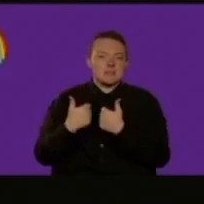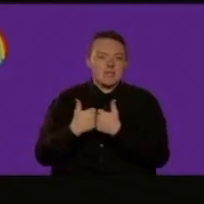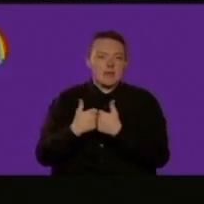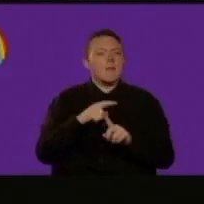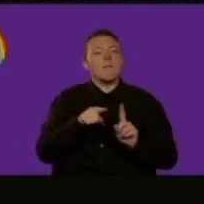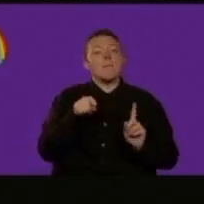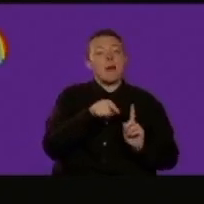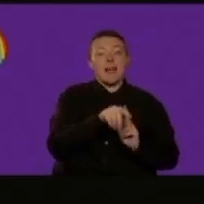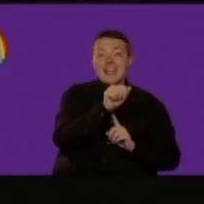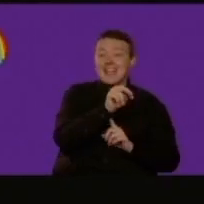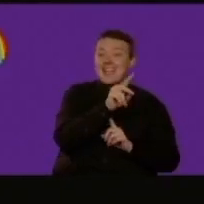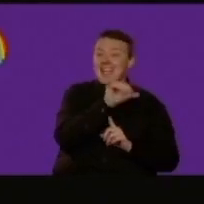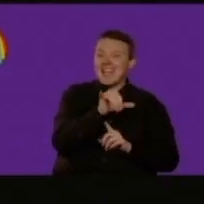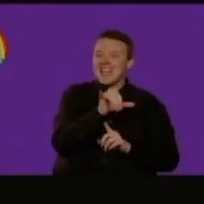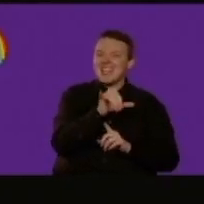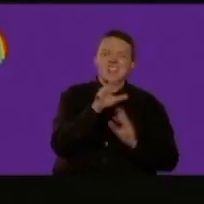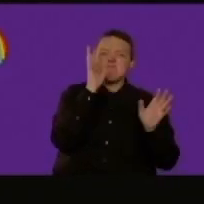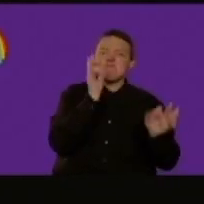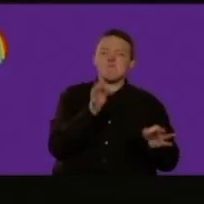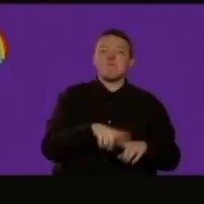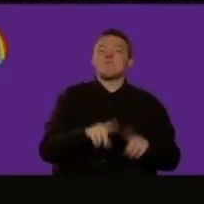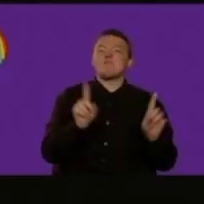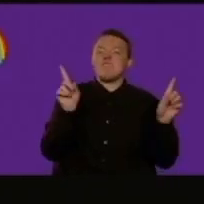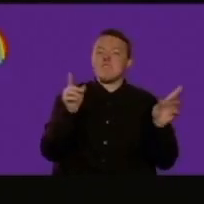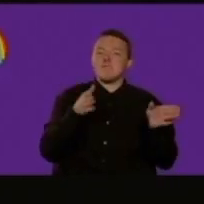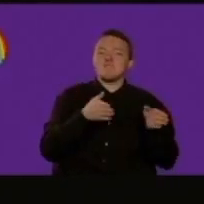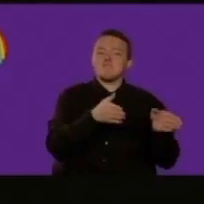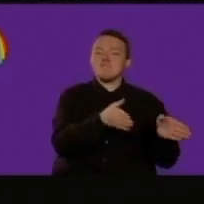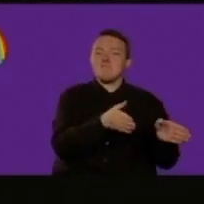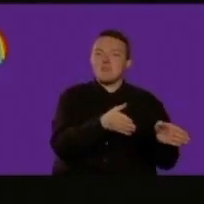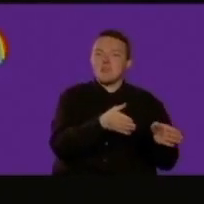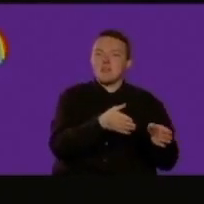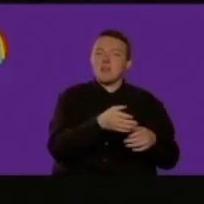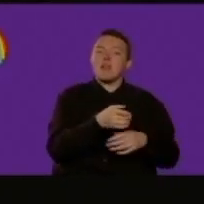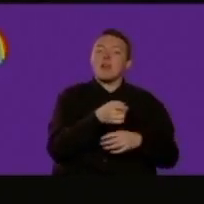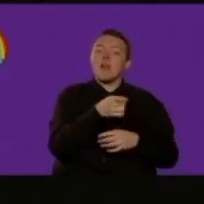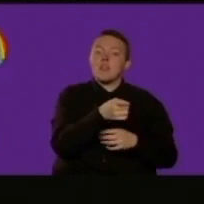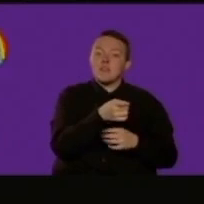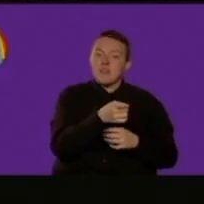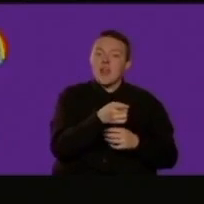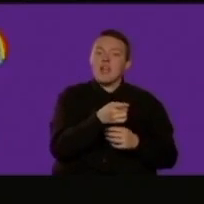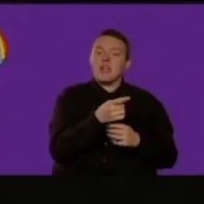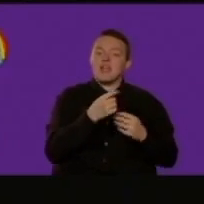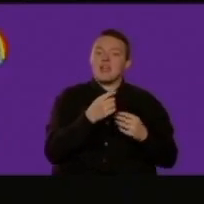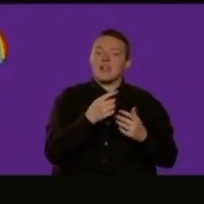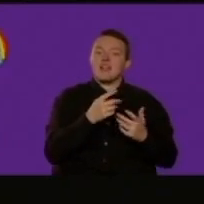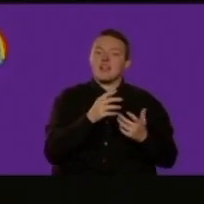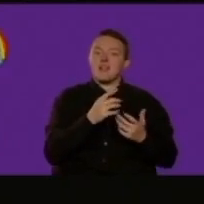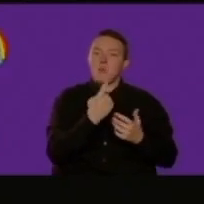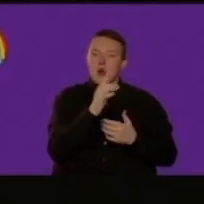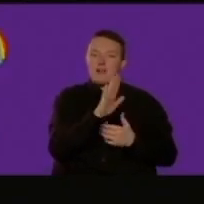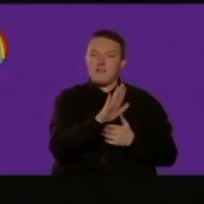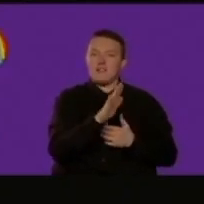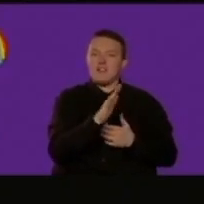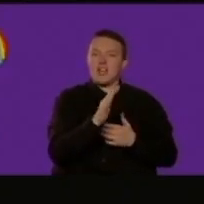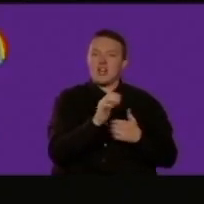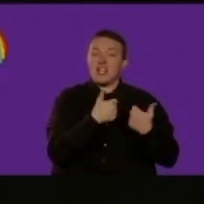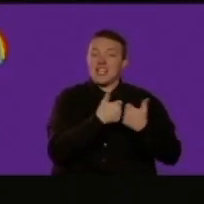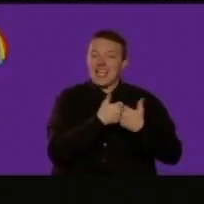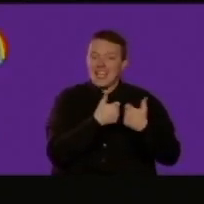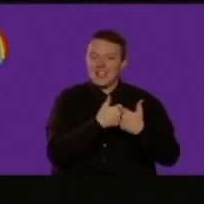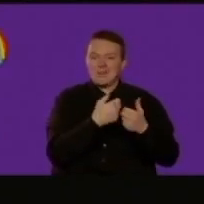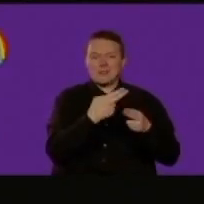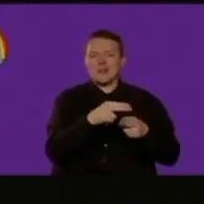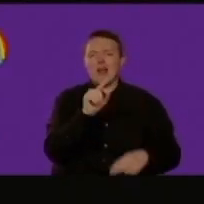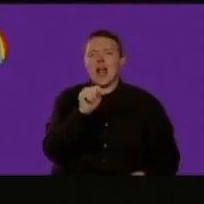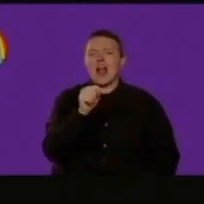also exploring the concept of gender and the relationship with this person and their identity.